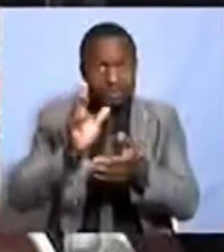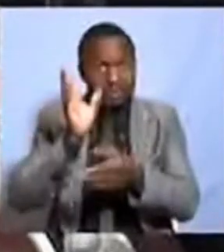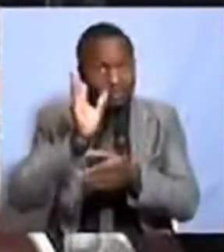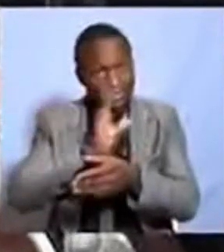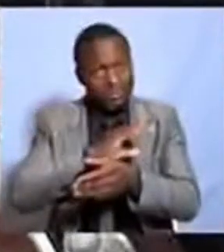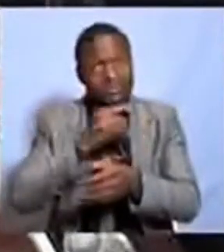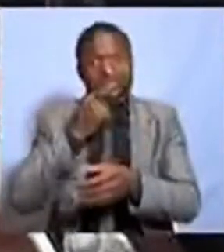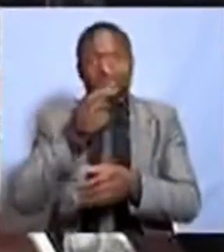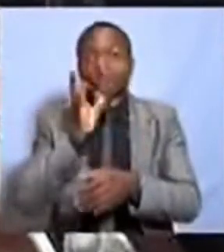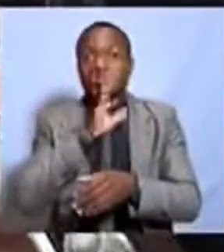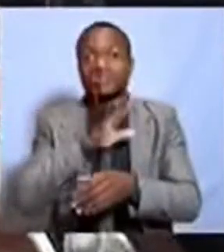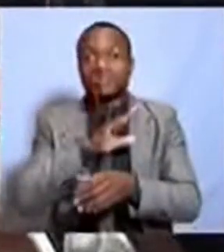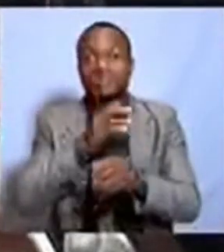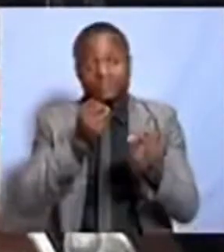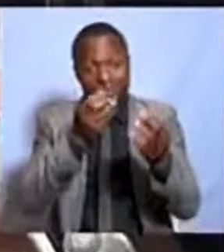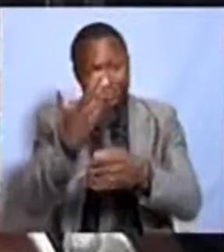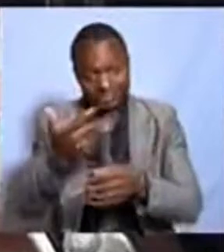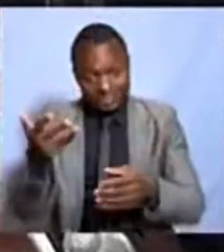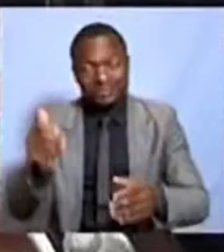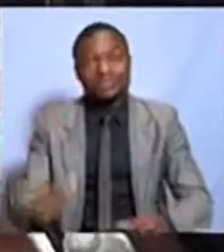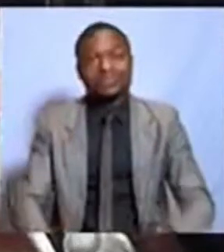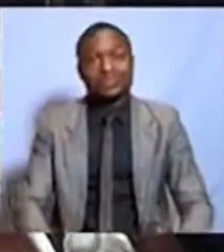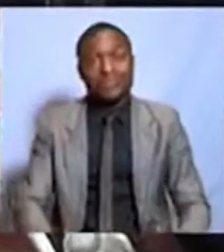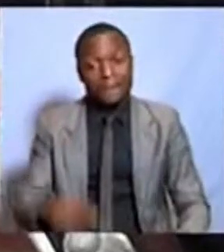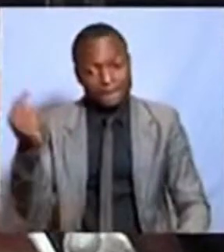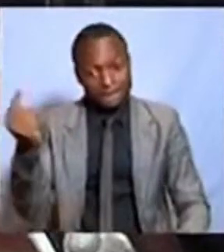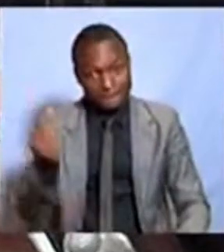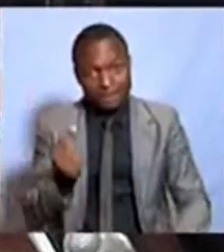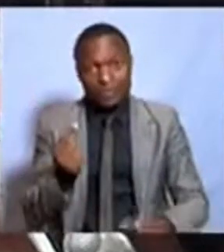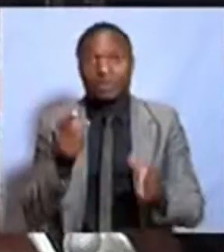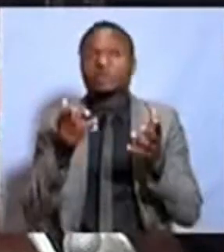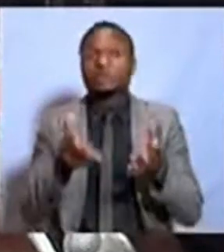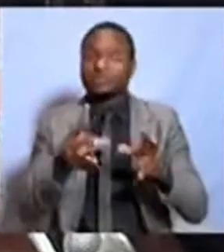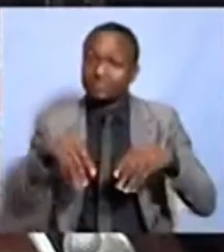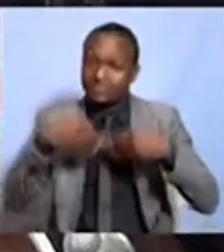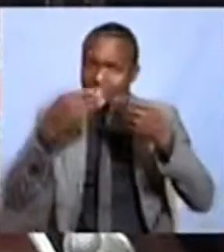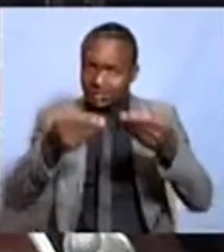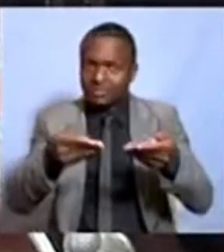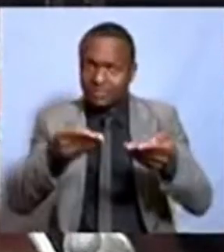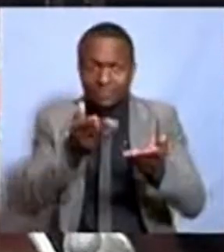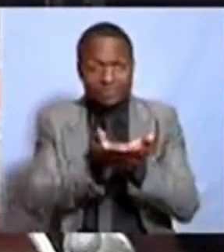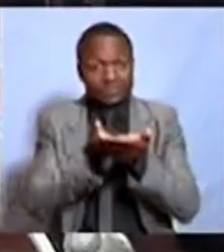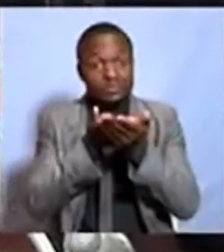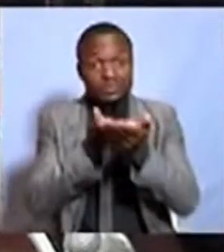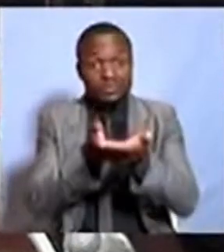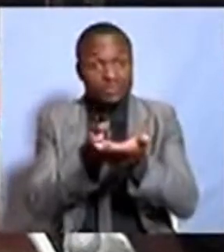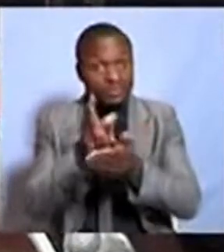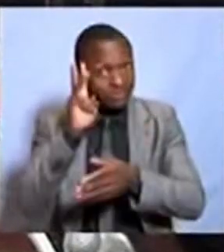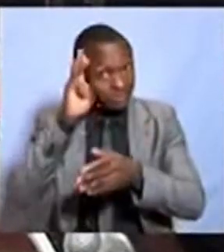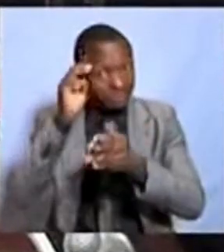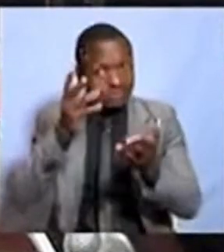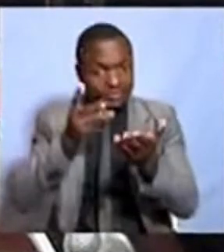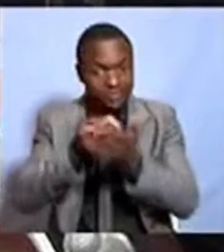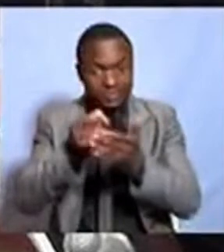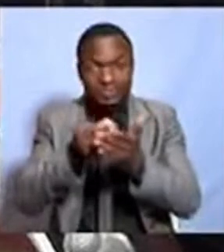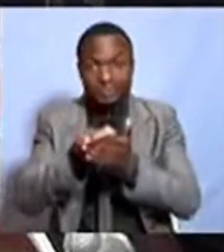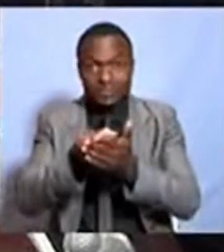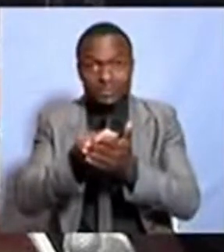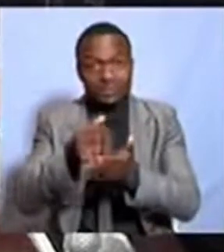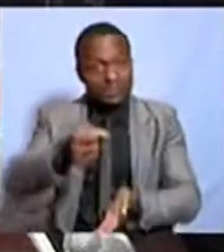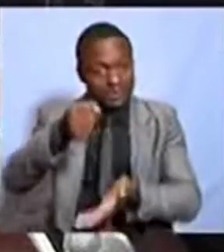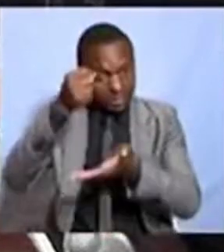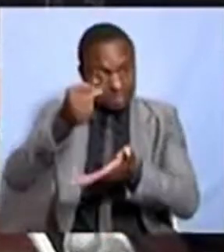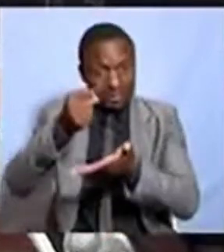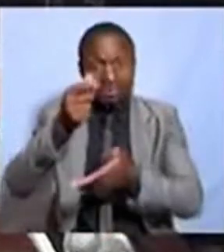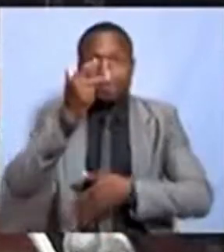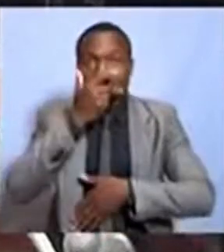of it. So basically we're here to give a submission on the Minister of Finance's speech, which was announced on